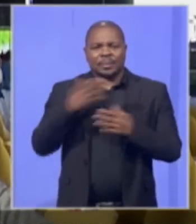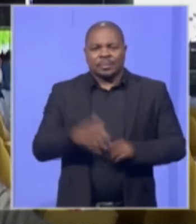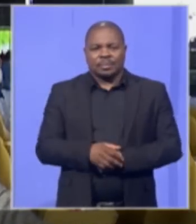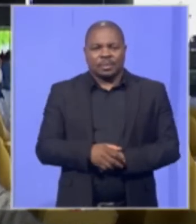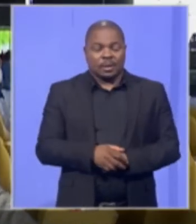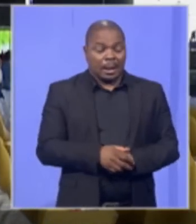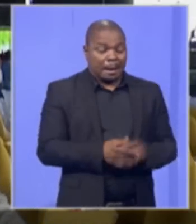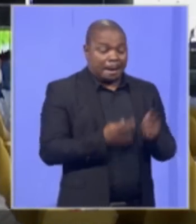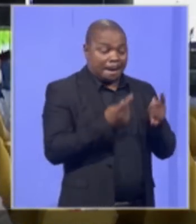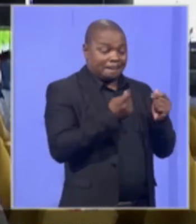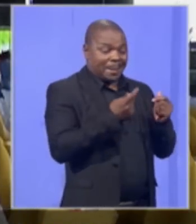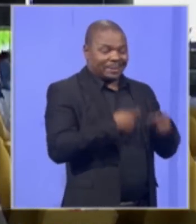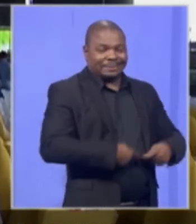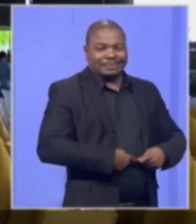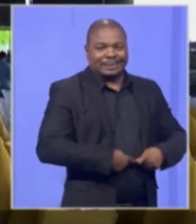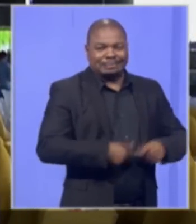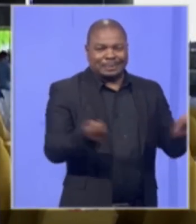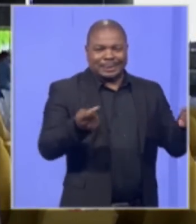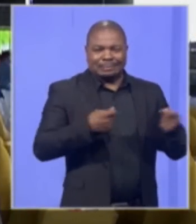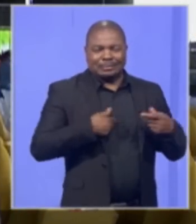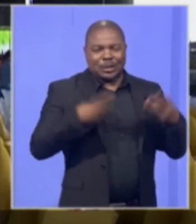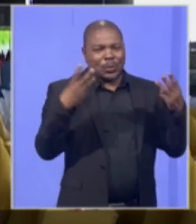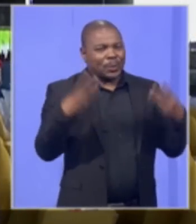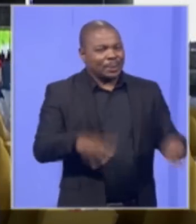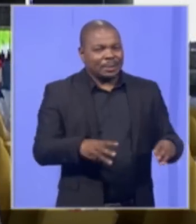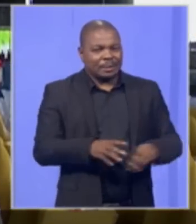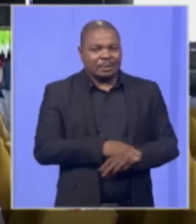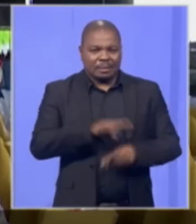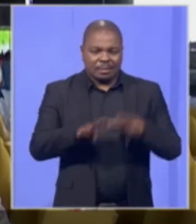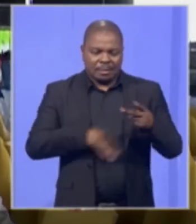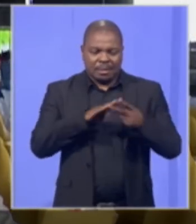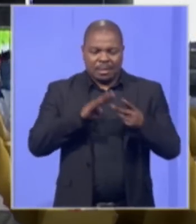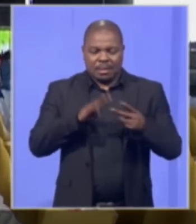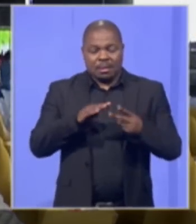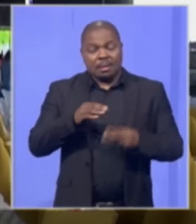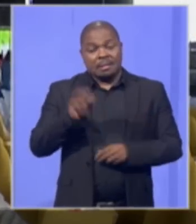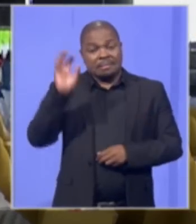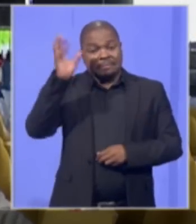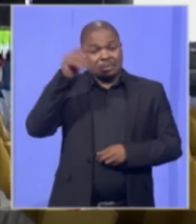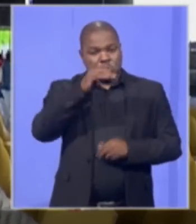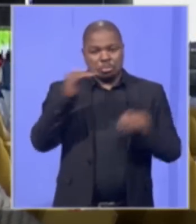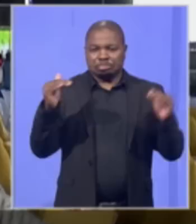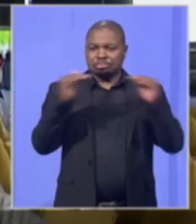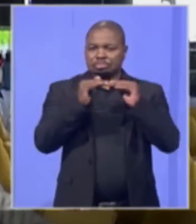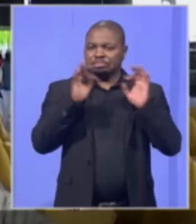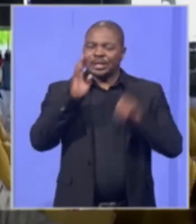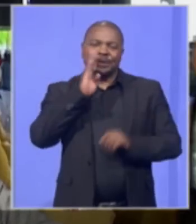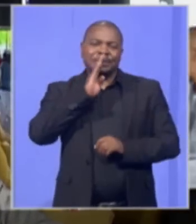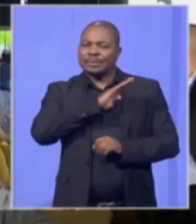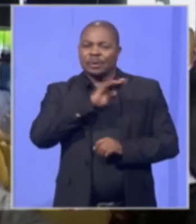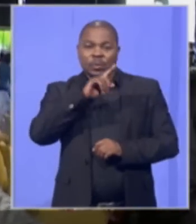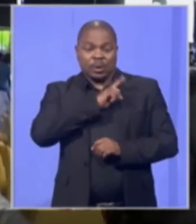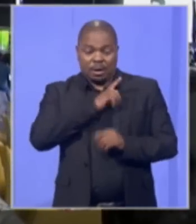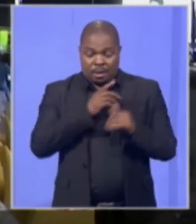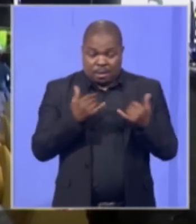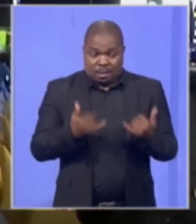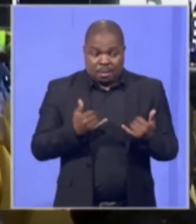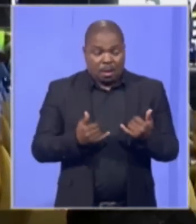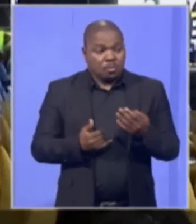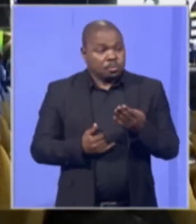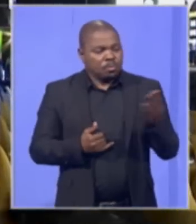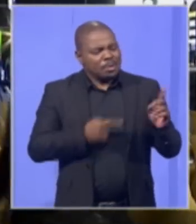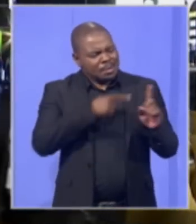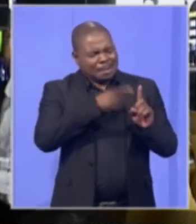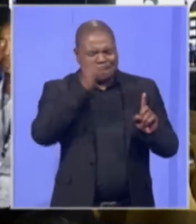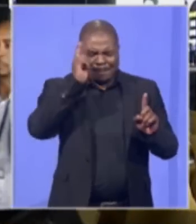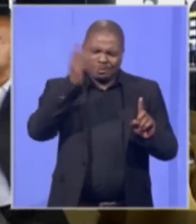sebediswa hantle, ha ona toka e etsalang ka ro Free State gobane hona jwale o tshwantse be o buile ka